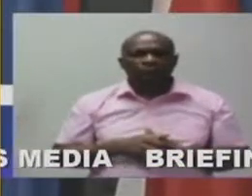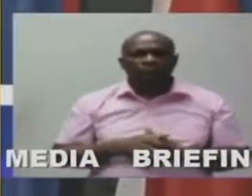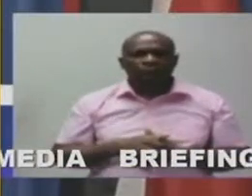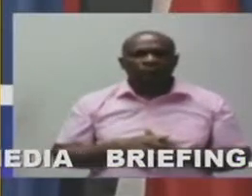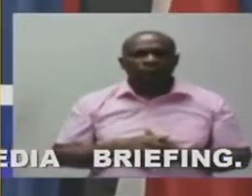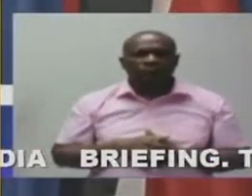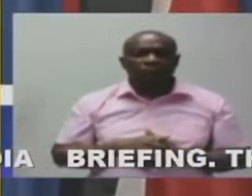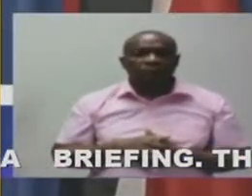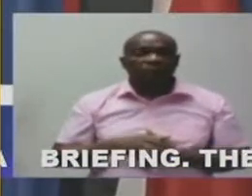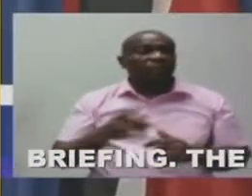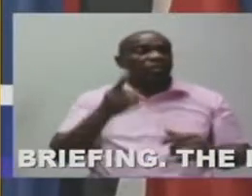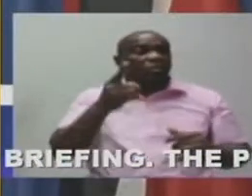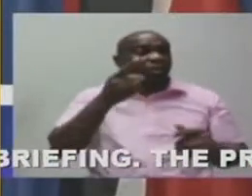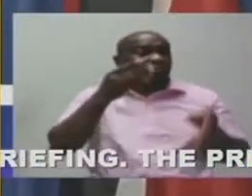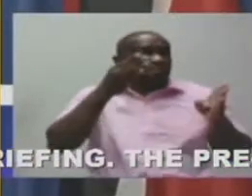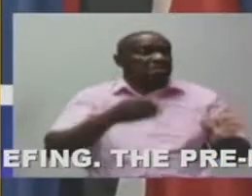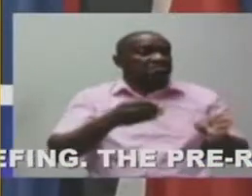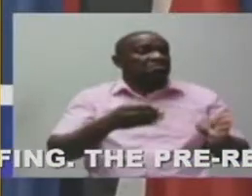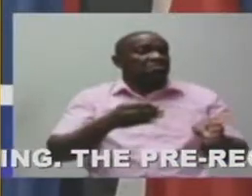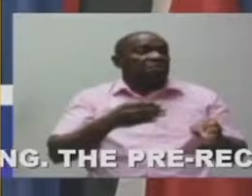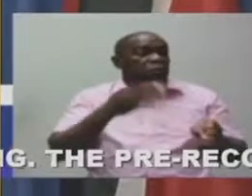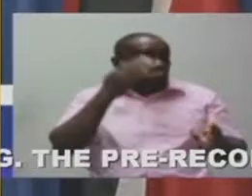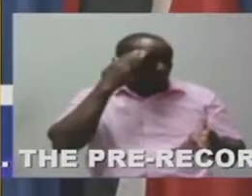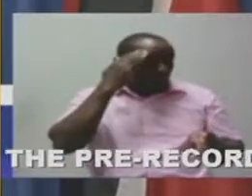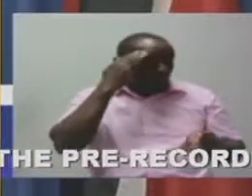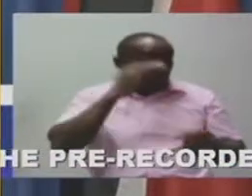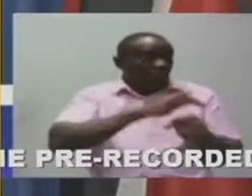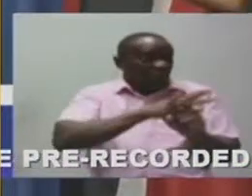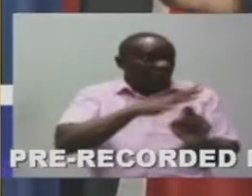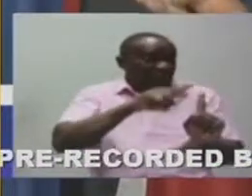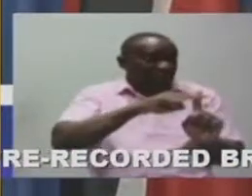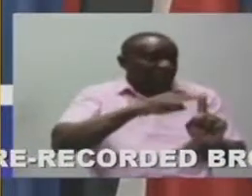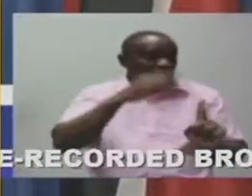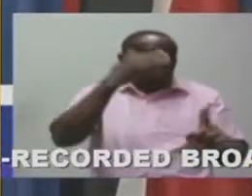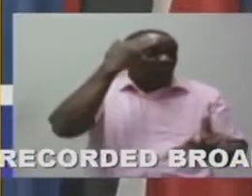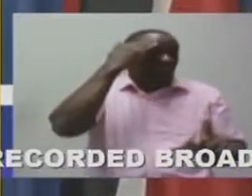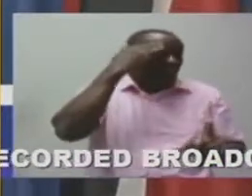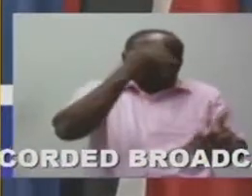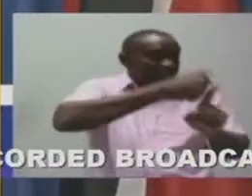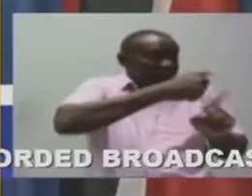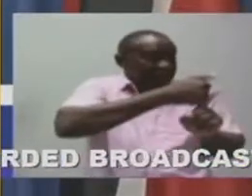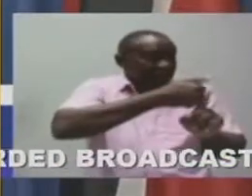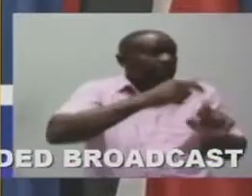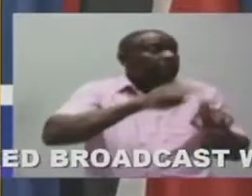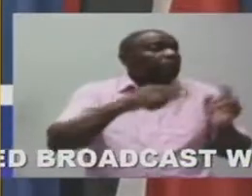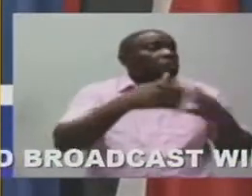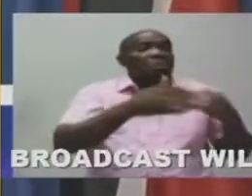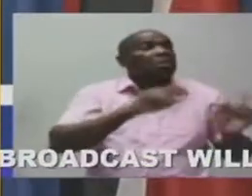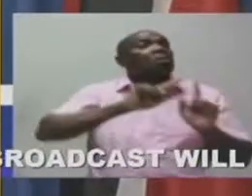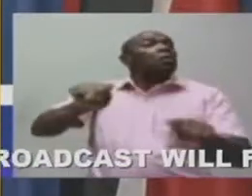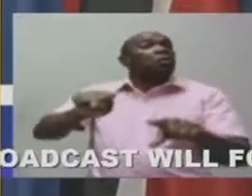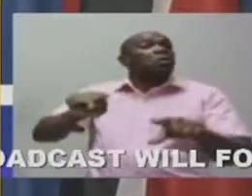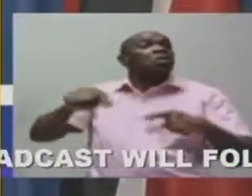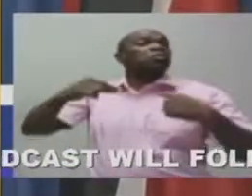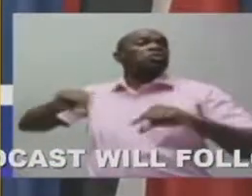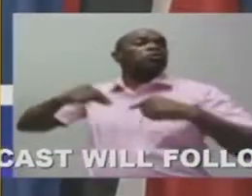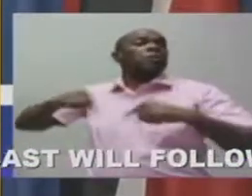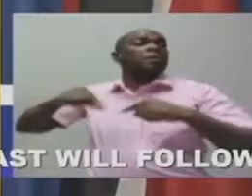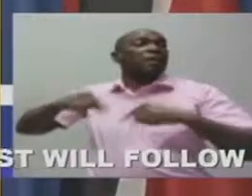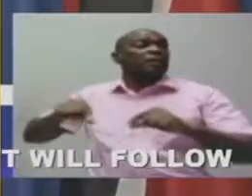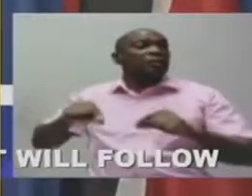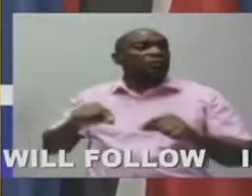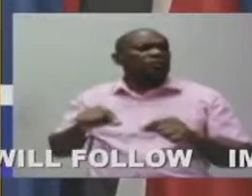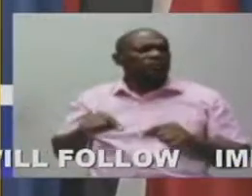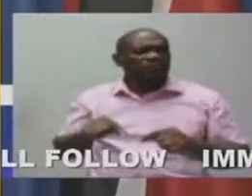positive and know to be COVID positive. I don't know who they've infected. But that kind of action is what